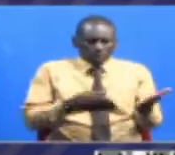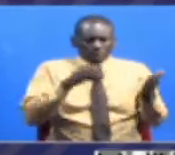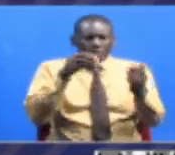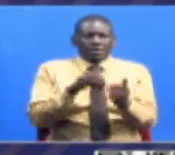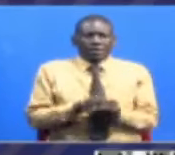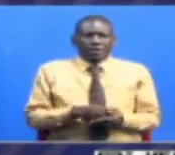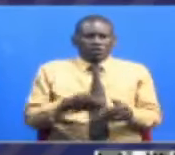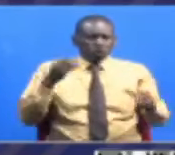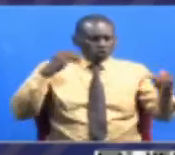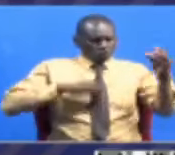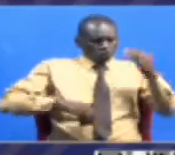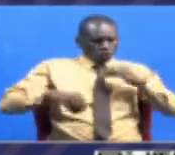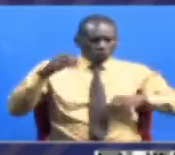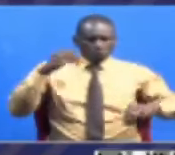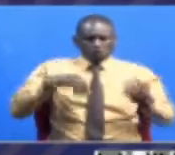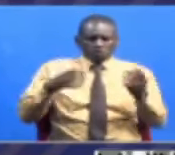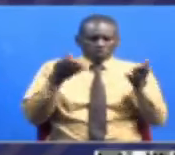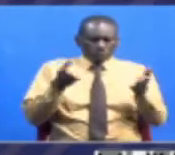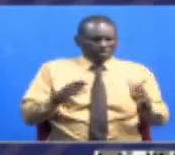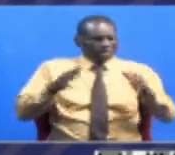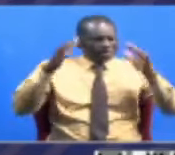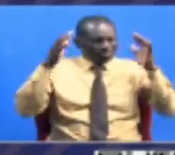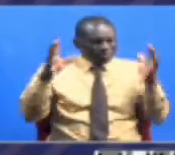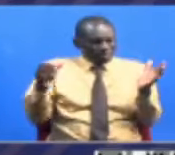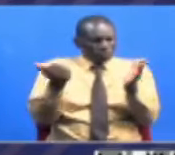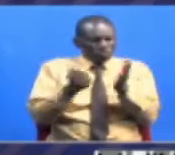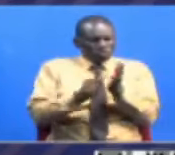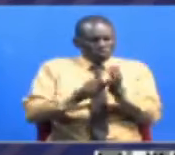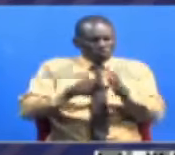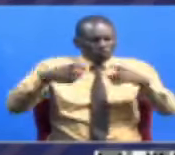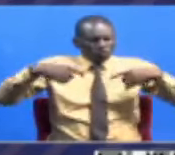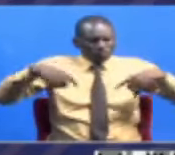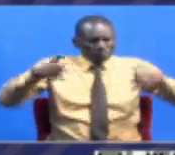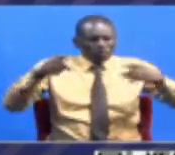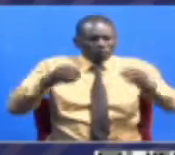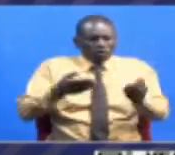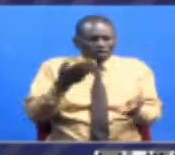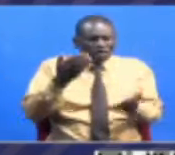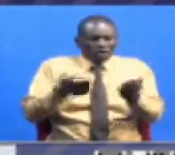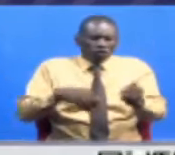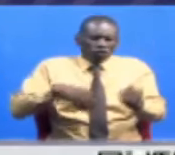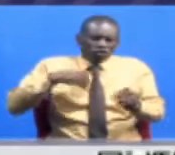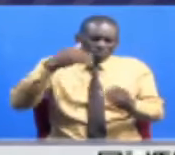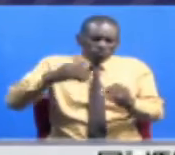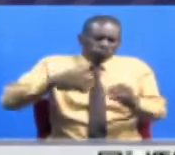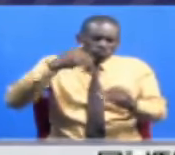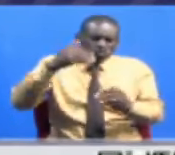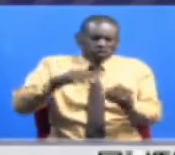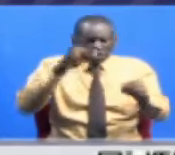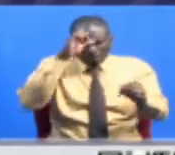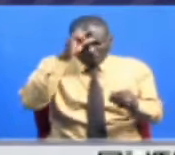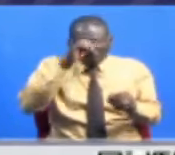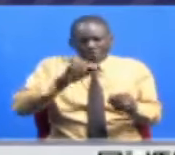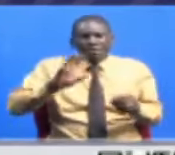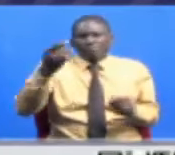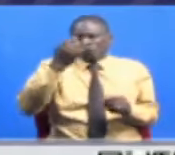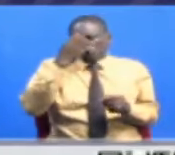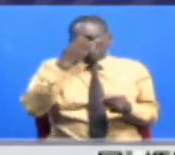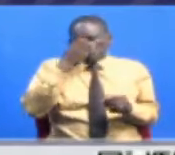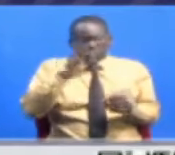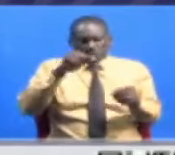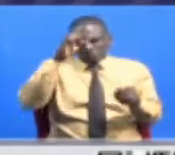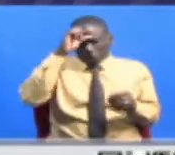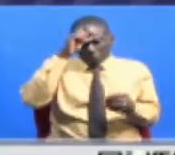Now, corruption has remained a headache for successive governments. President William Ruto's administration has the